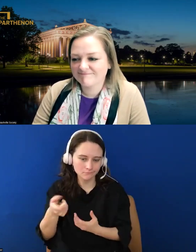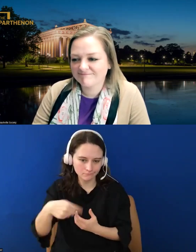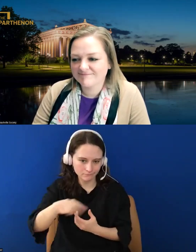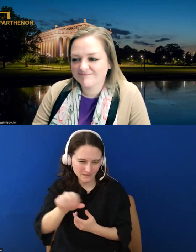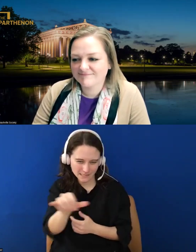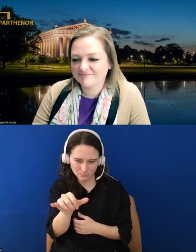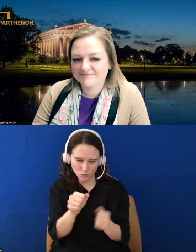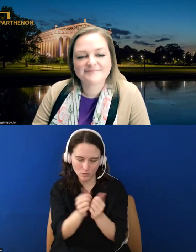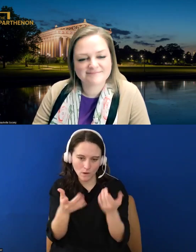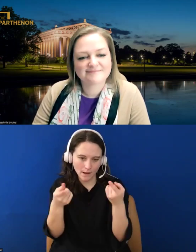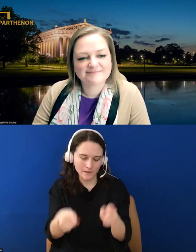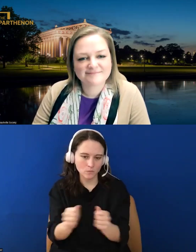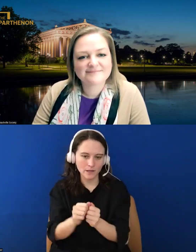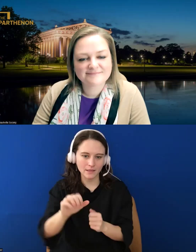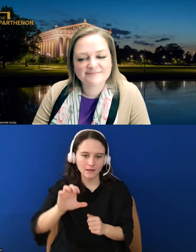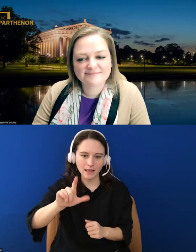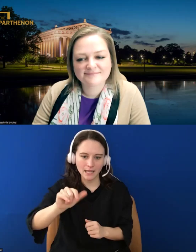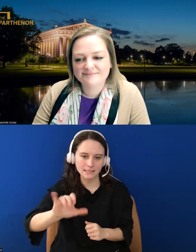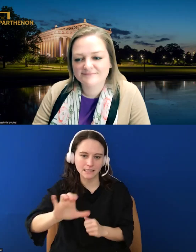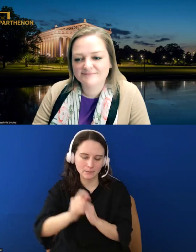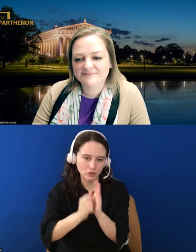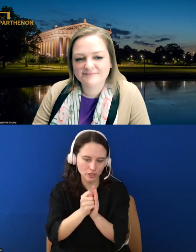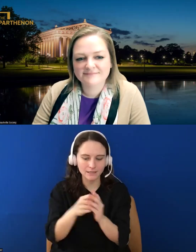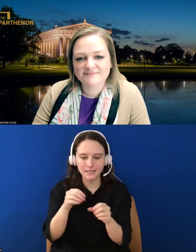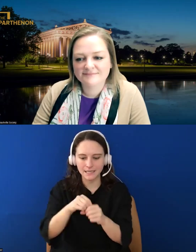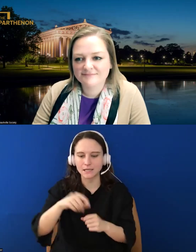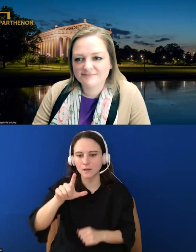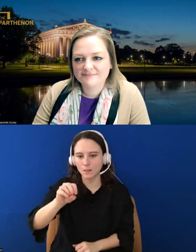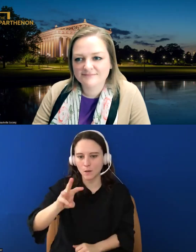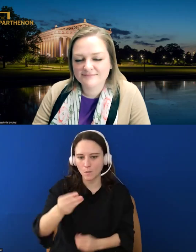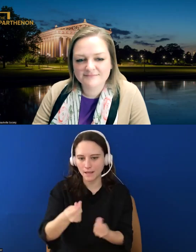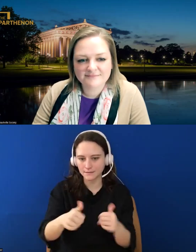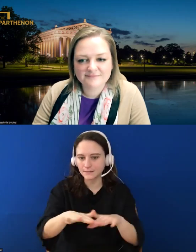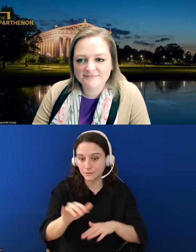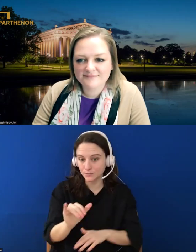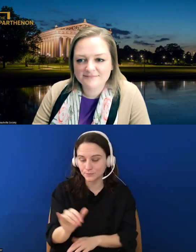what happened in the classic period and the lowlands as well.